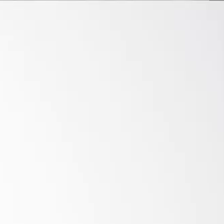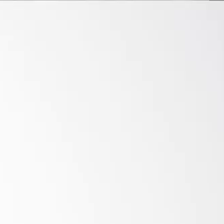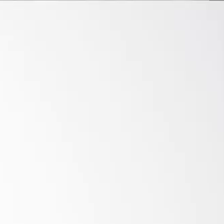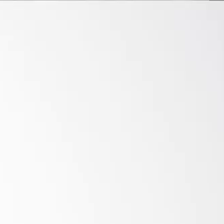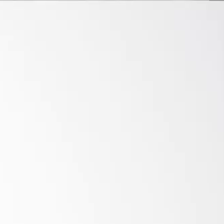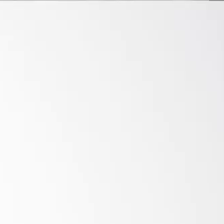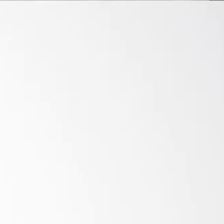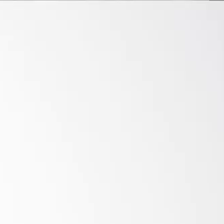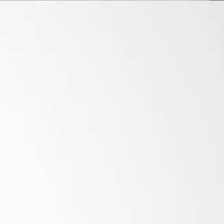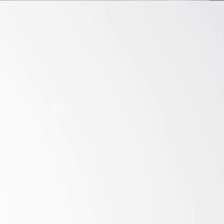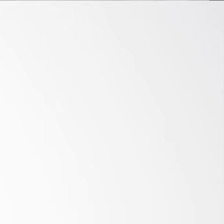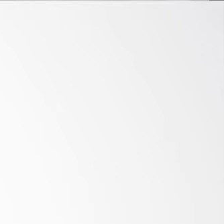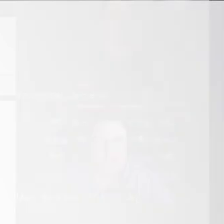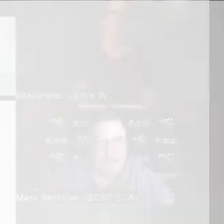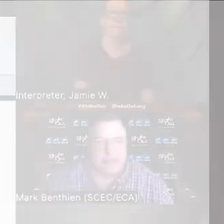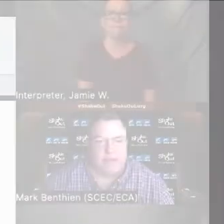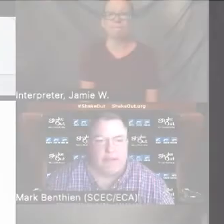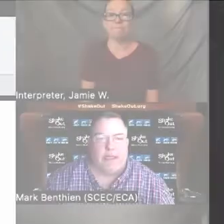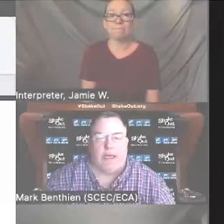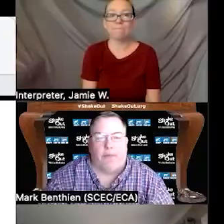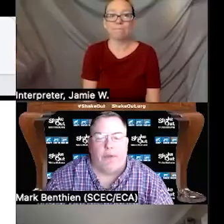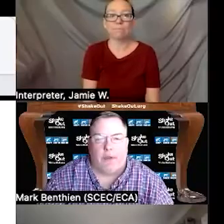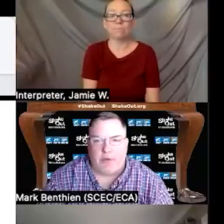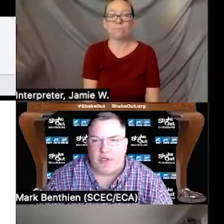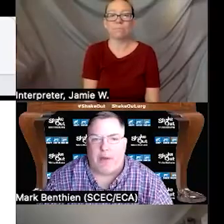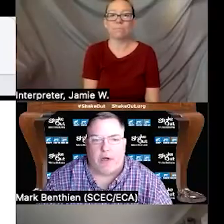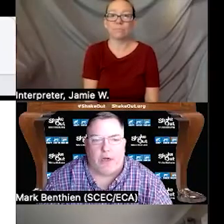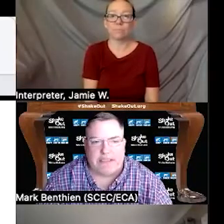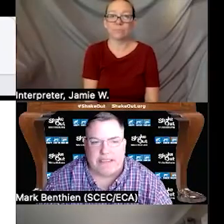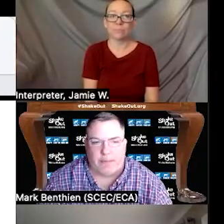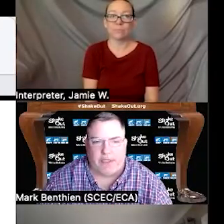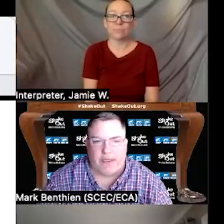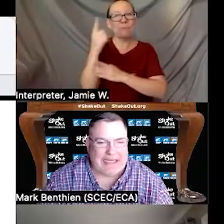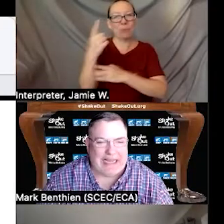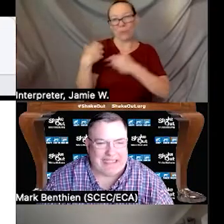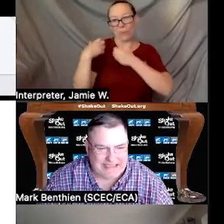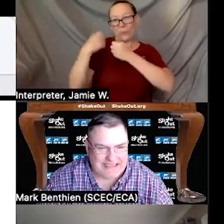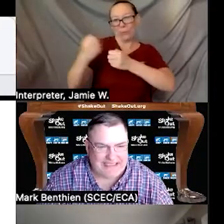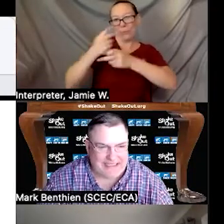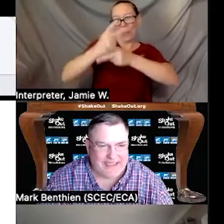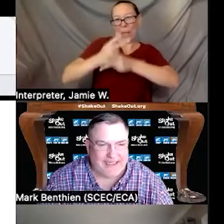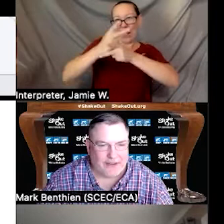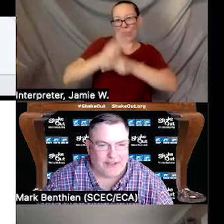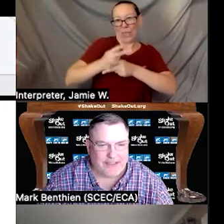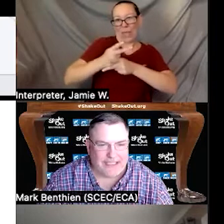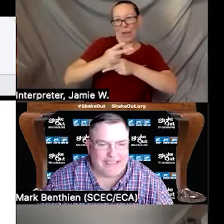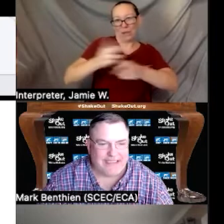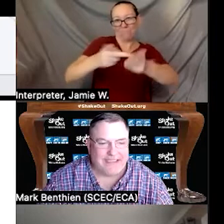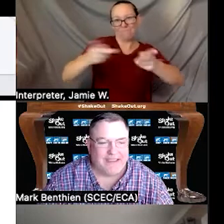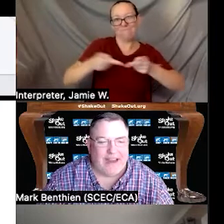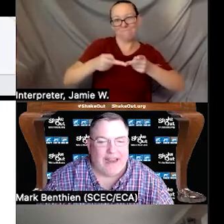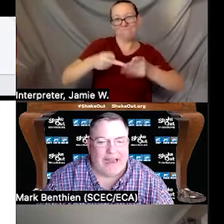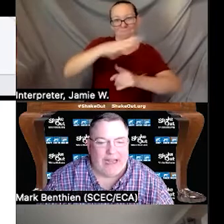Thanks again if you've just joined us. This is the special webinar on accessibility guidance in healthcare